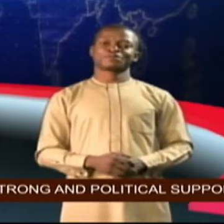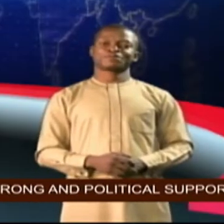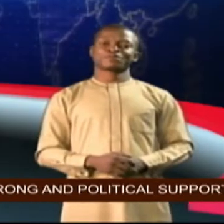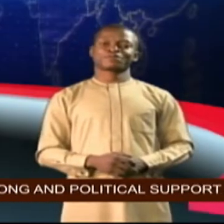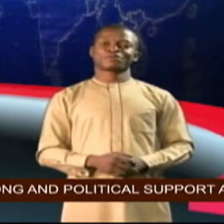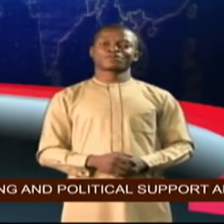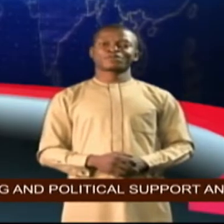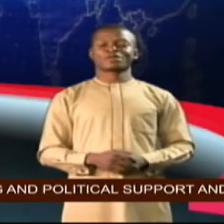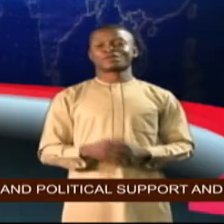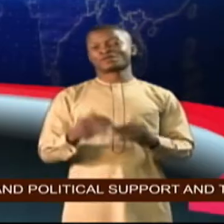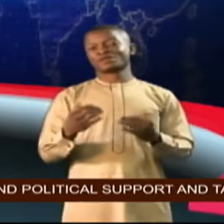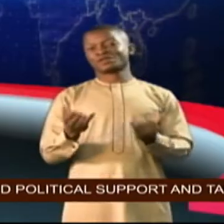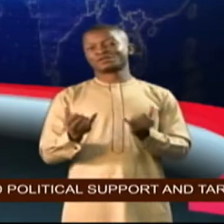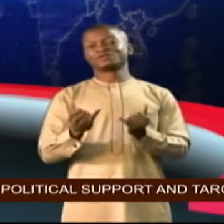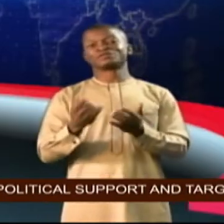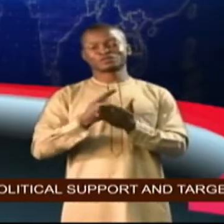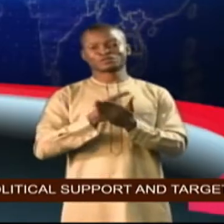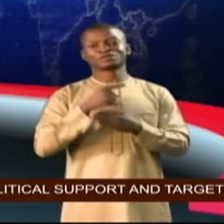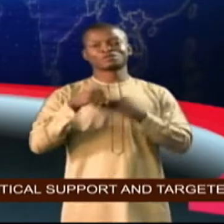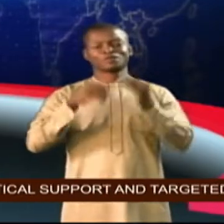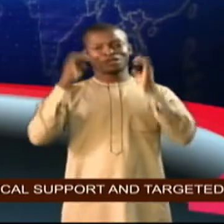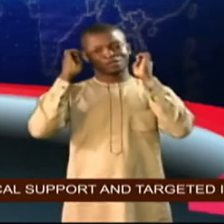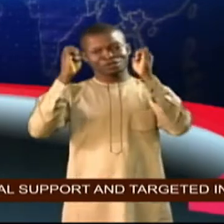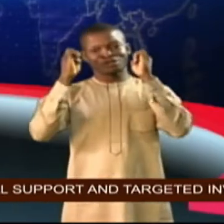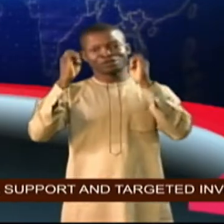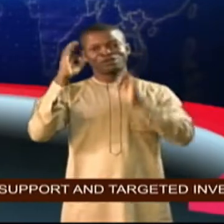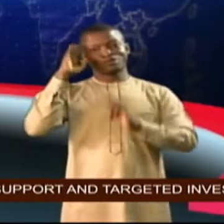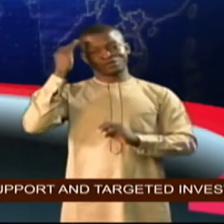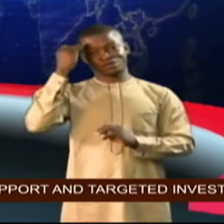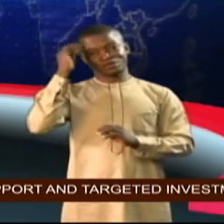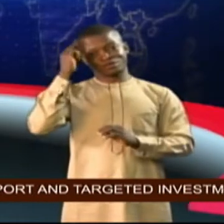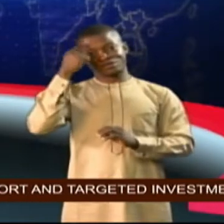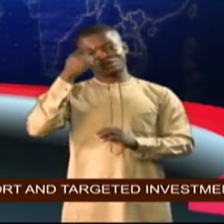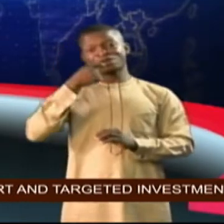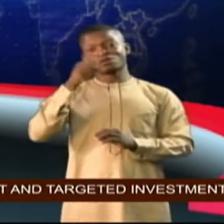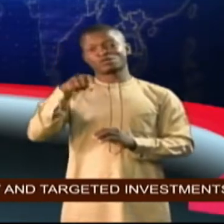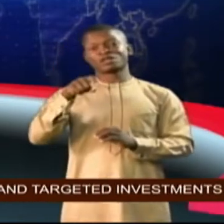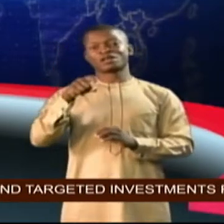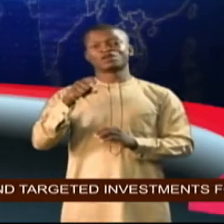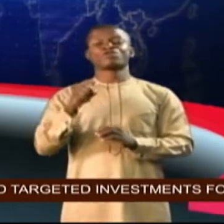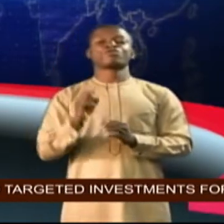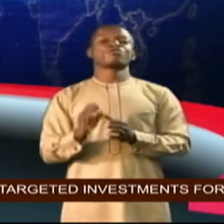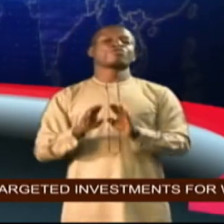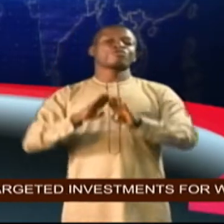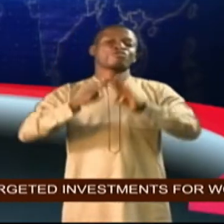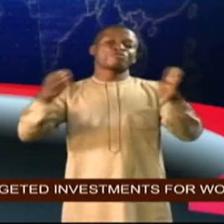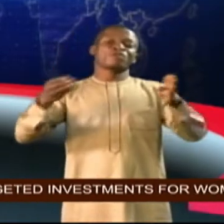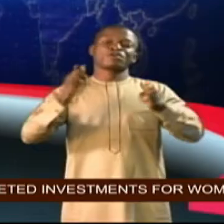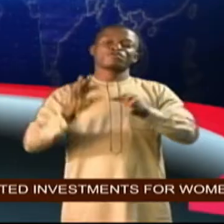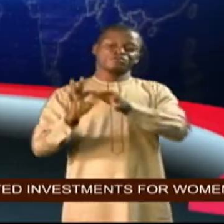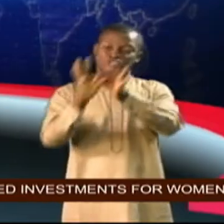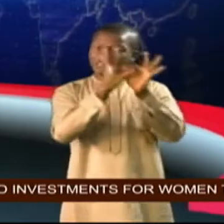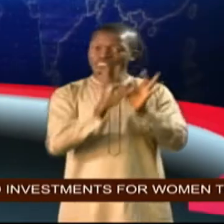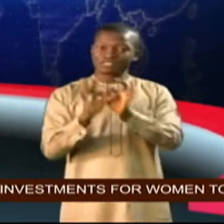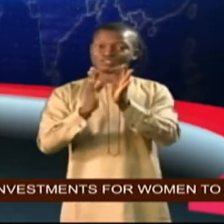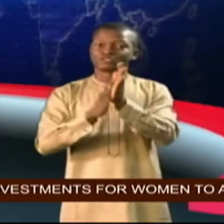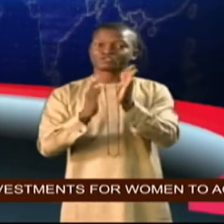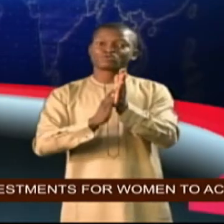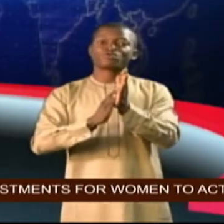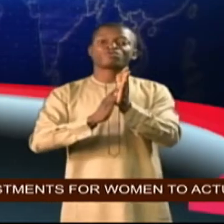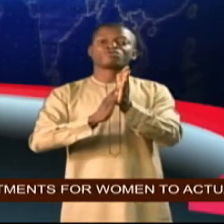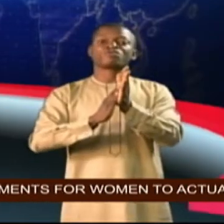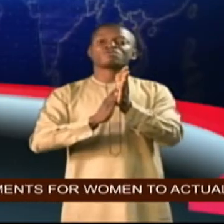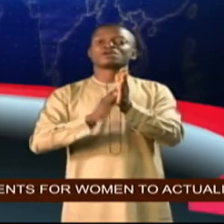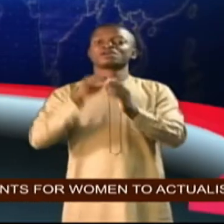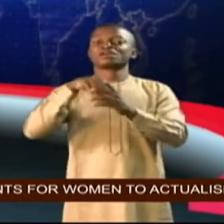And back home, talking about education, the federal government has ordered the reopening of unity schools nationwide with effect from the 12th